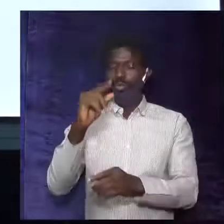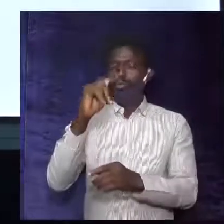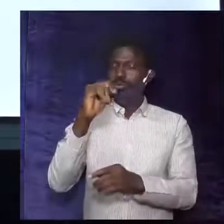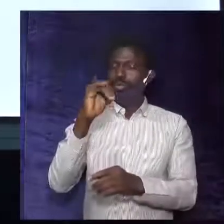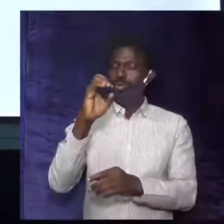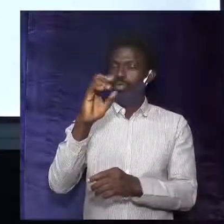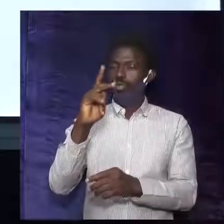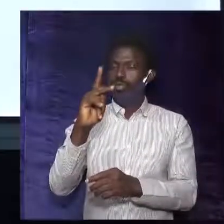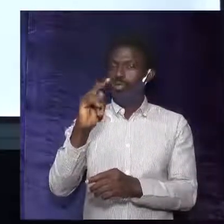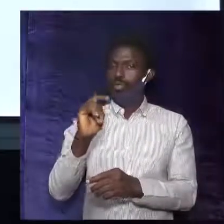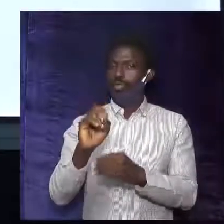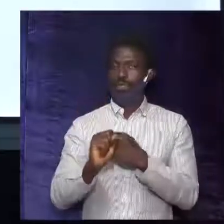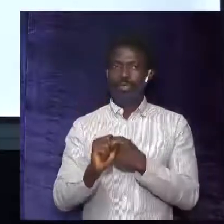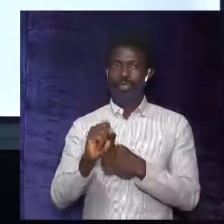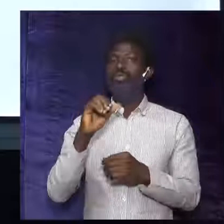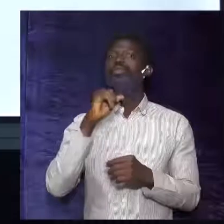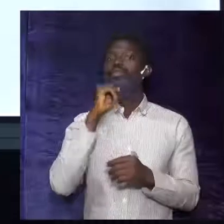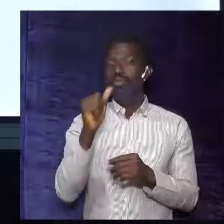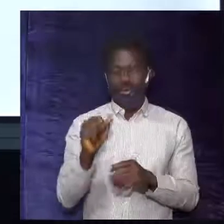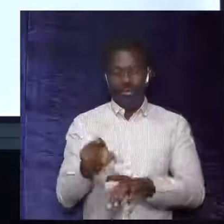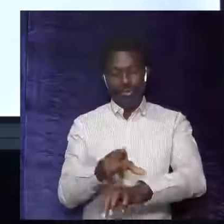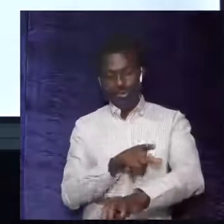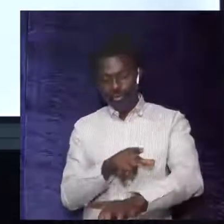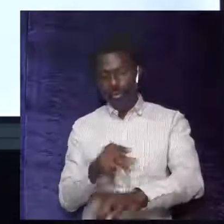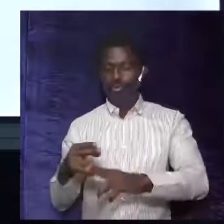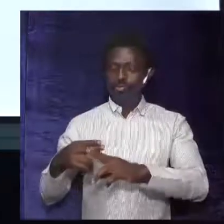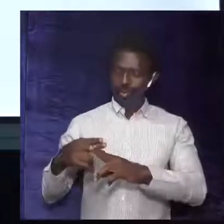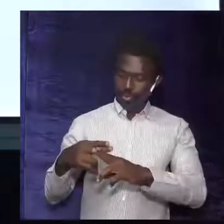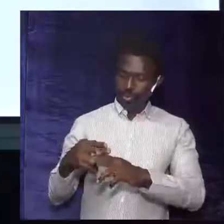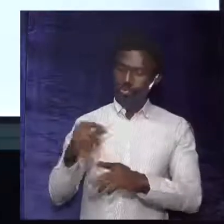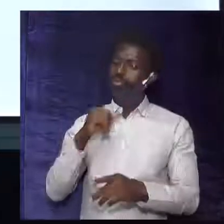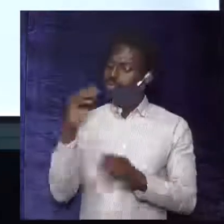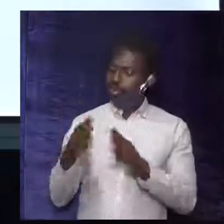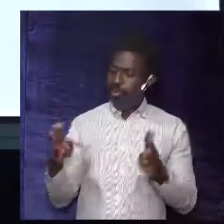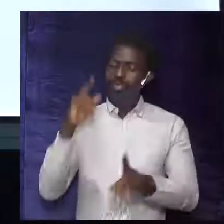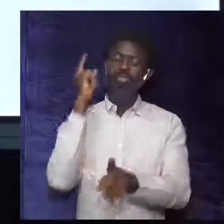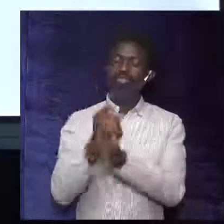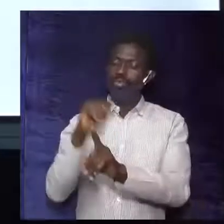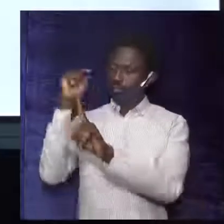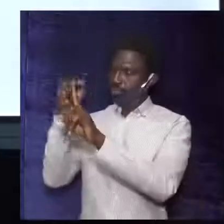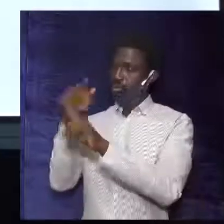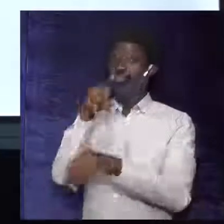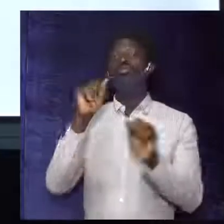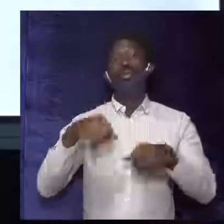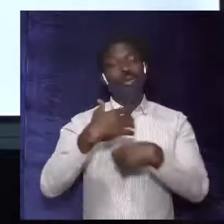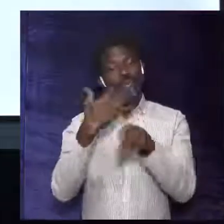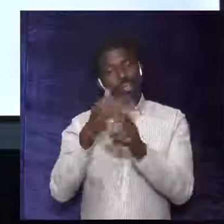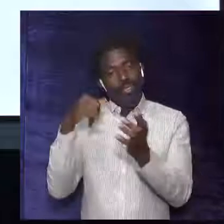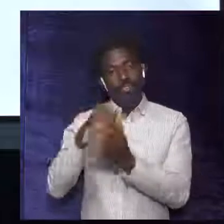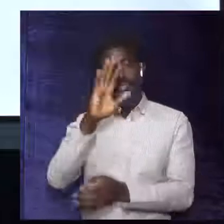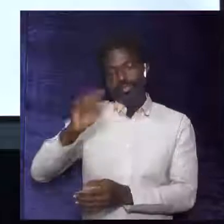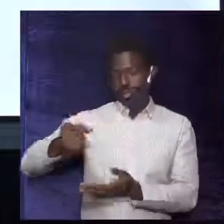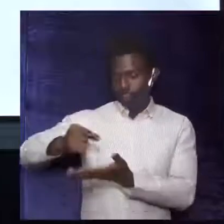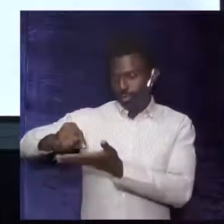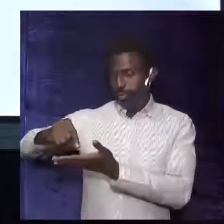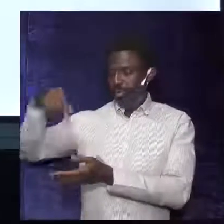no thickness. It is not long, it is not short, it is not wide, it's just a point. You can make a point with